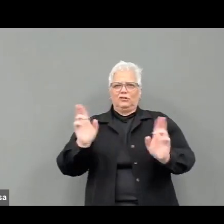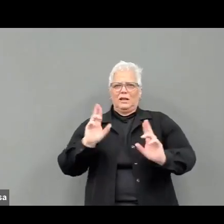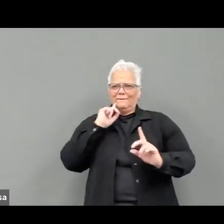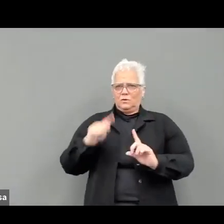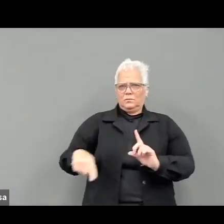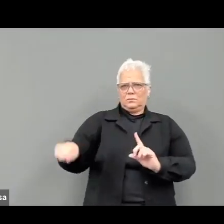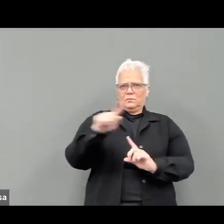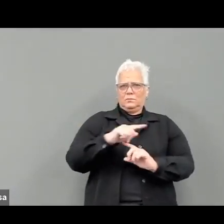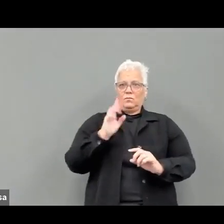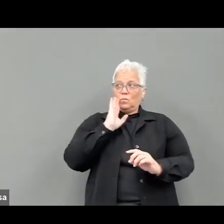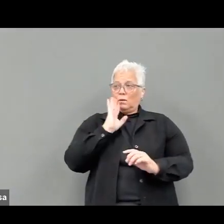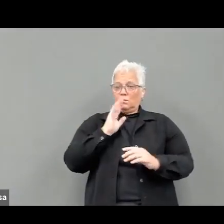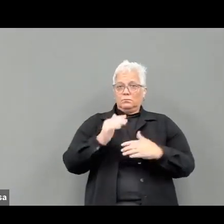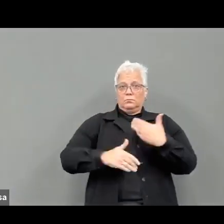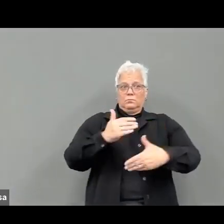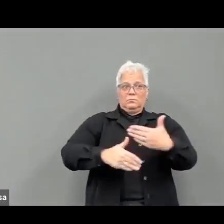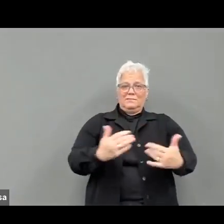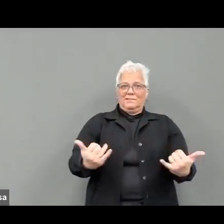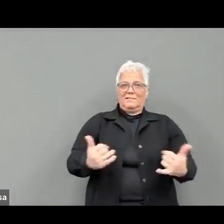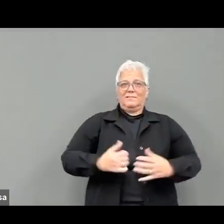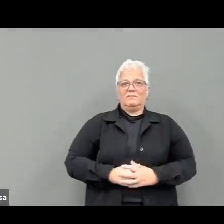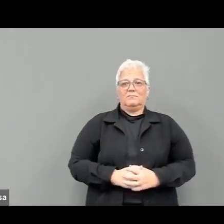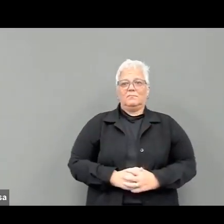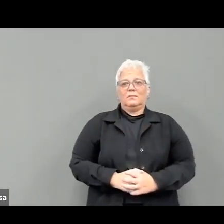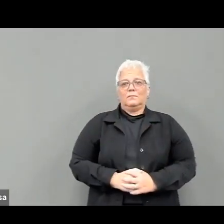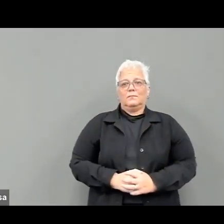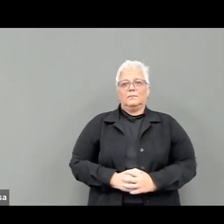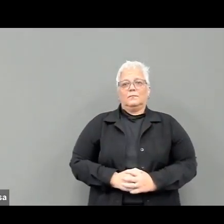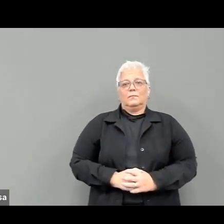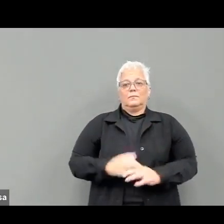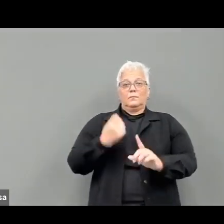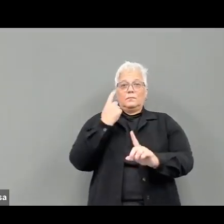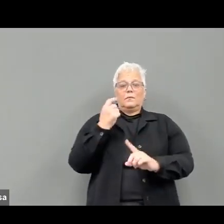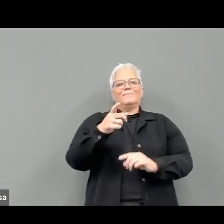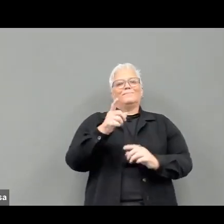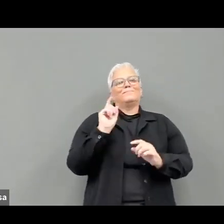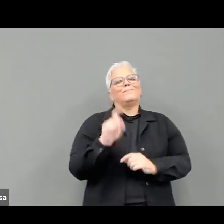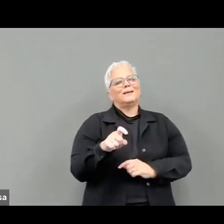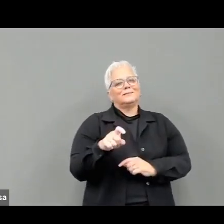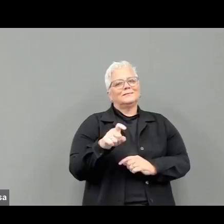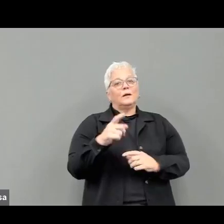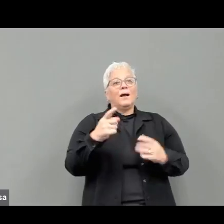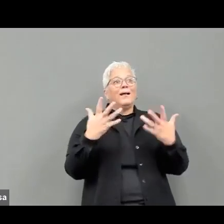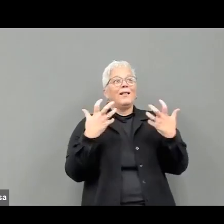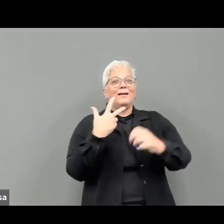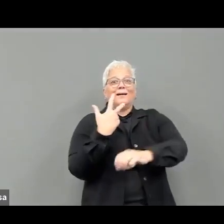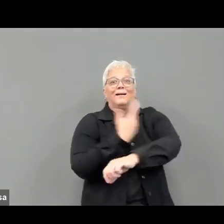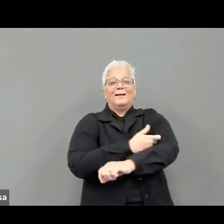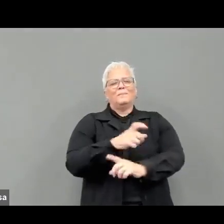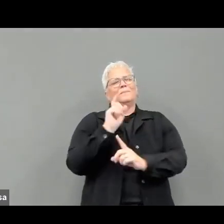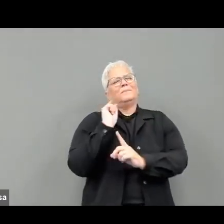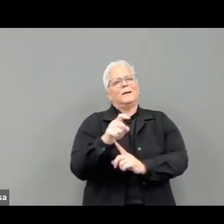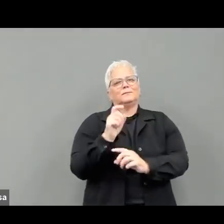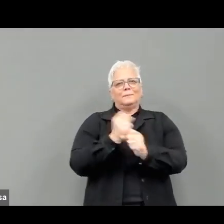vaccine at the THC vaccine clinic and must be scheduled using the Oklahoma vaccine portal at